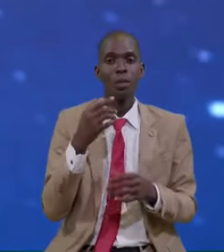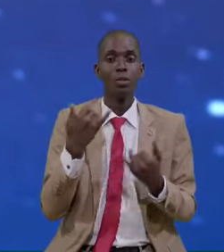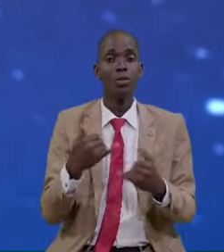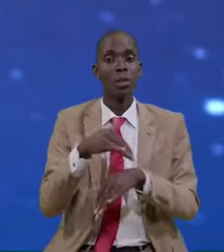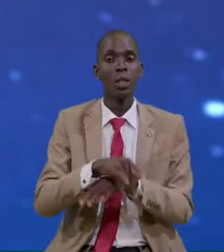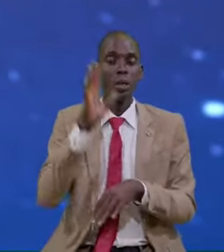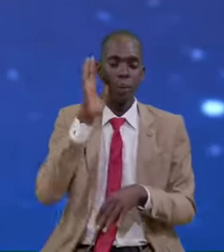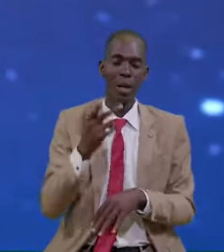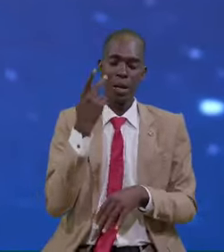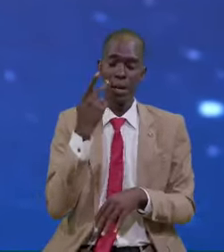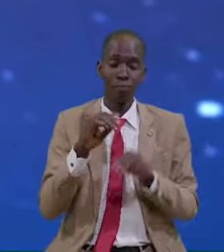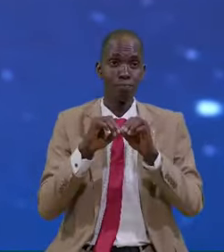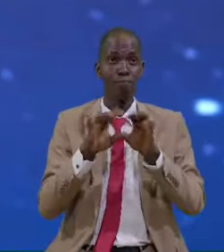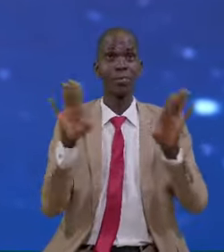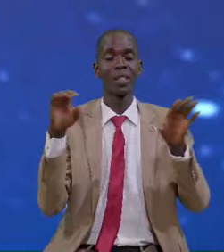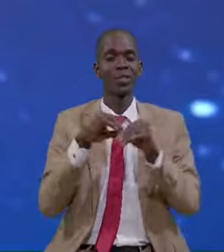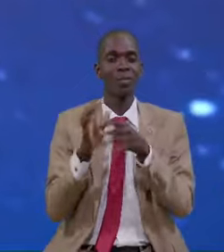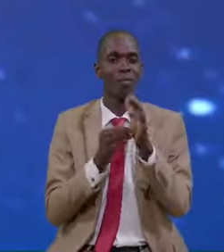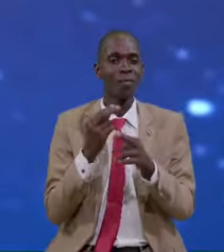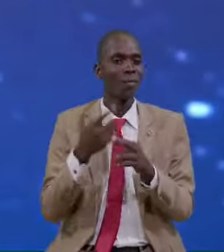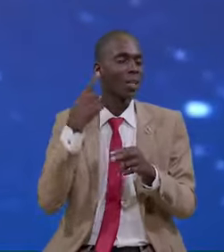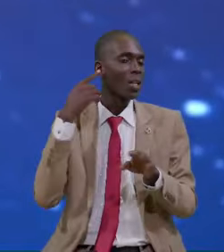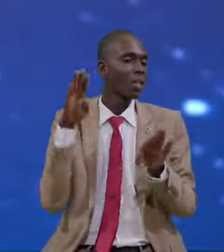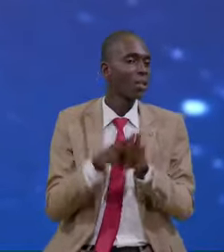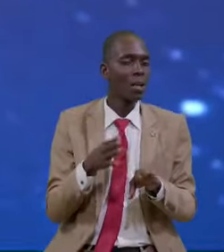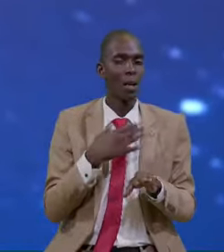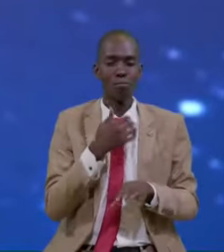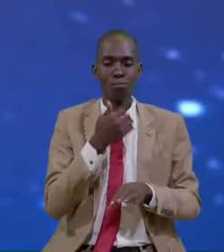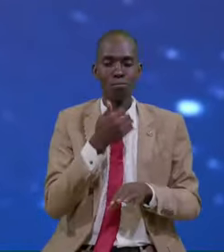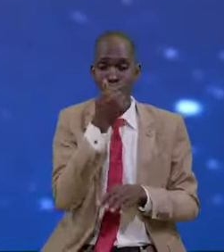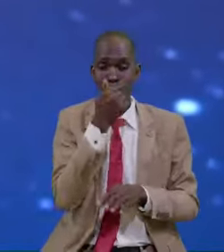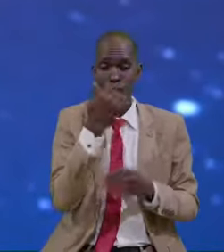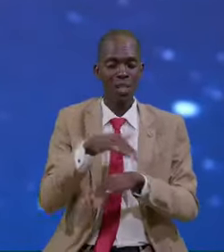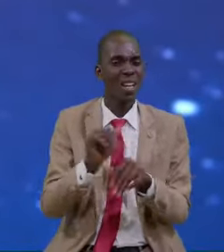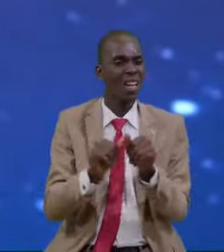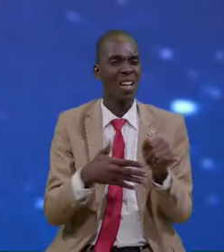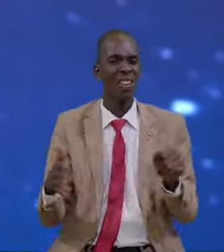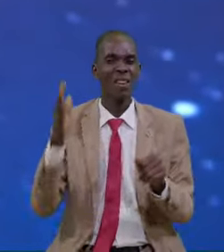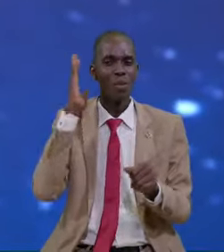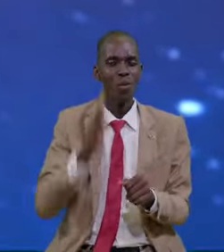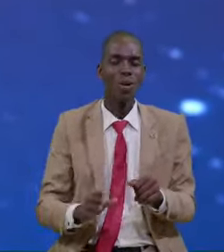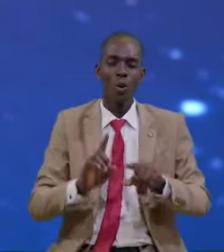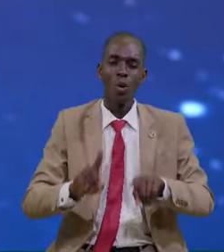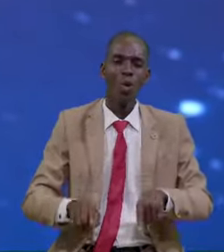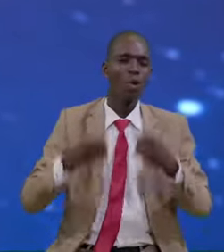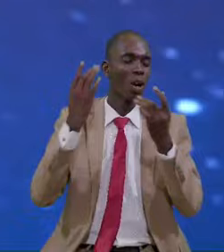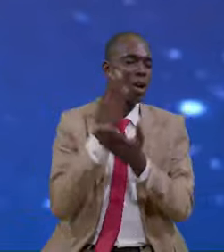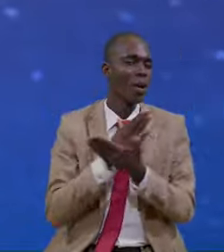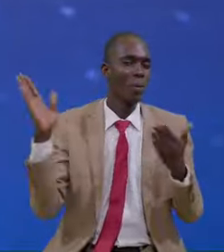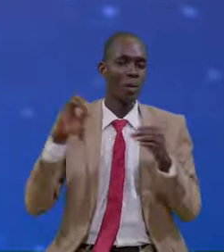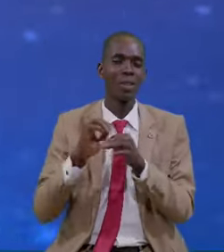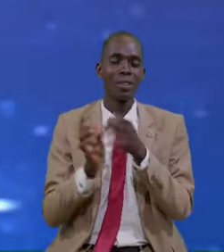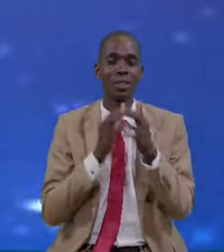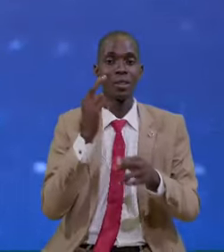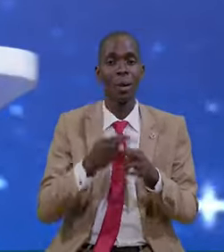see. The deafness and the dumbness, tonight everything will go away,